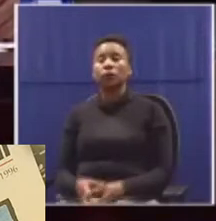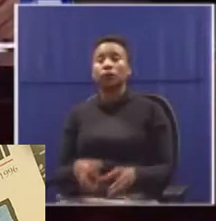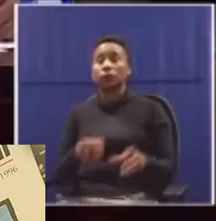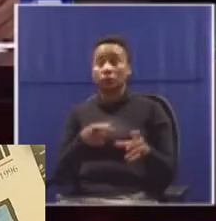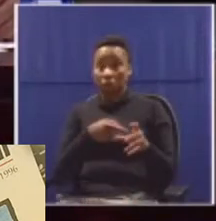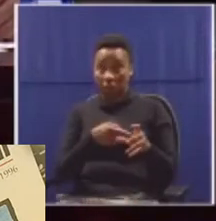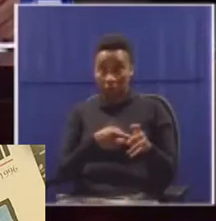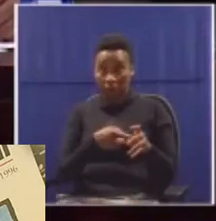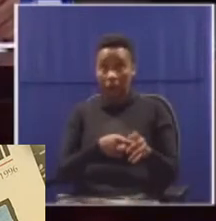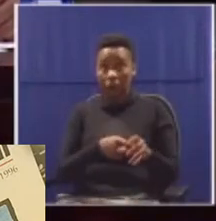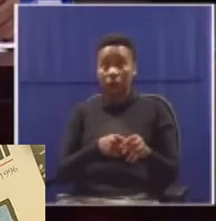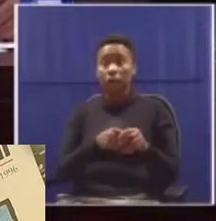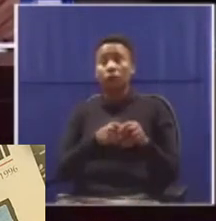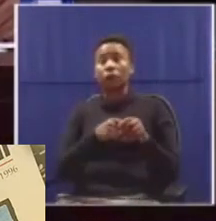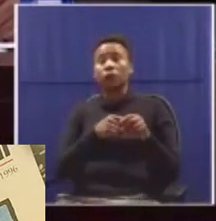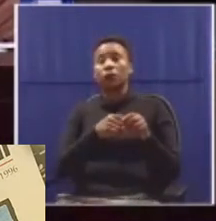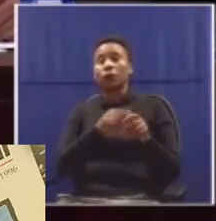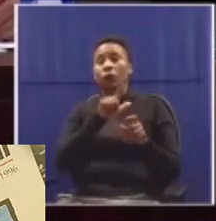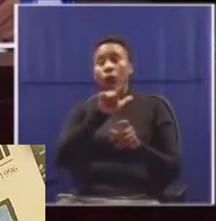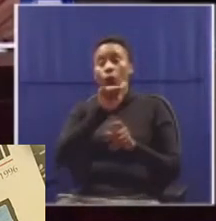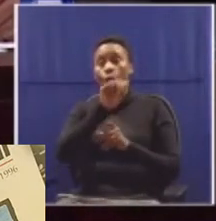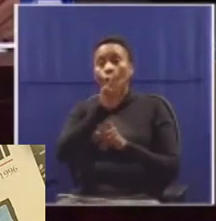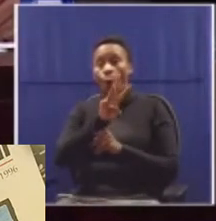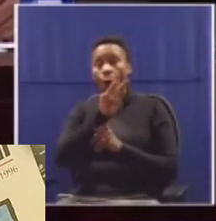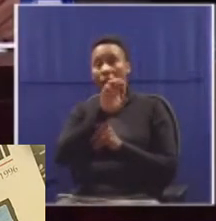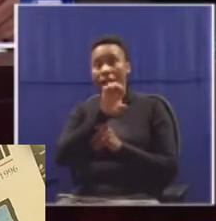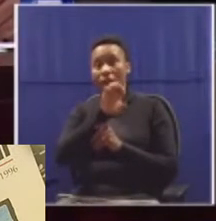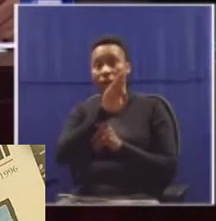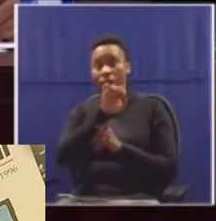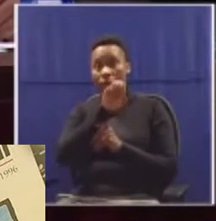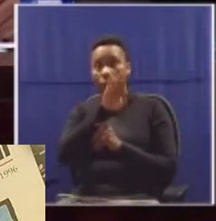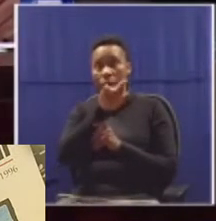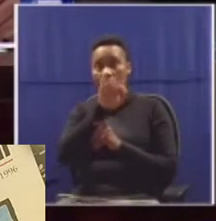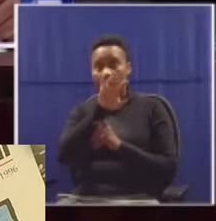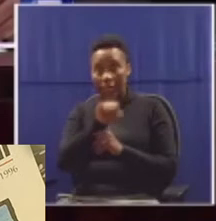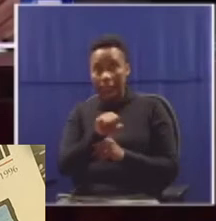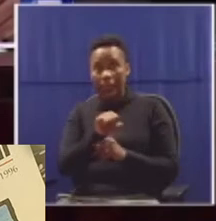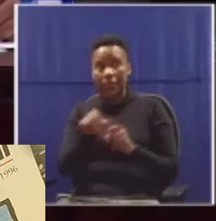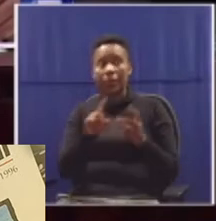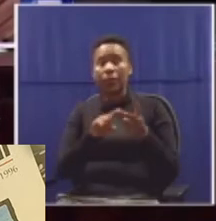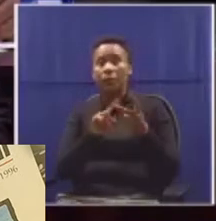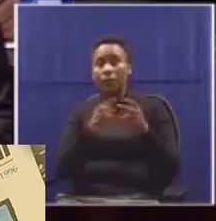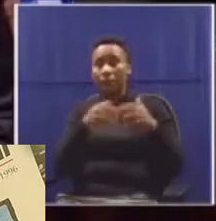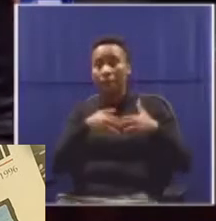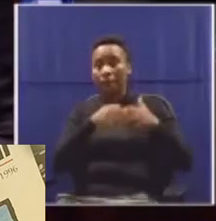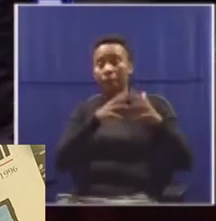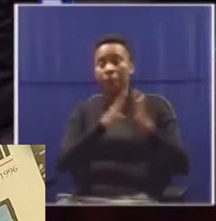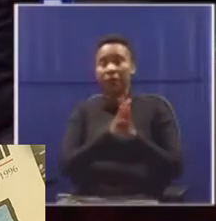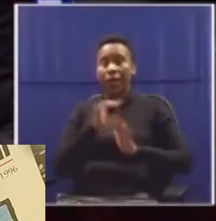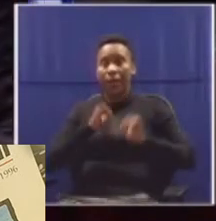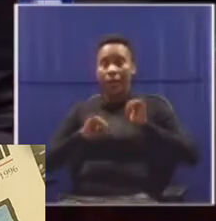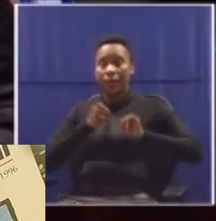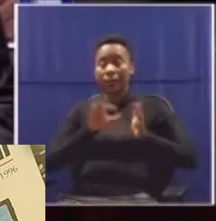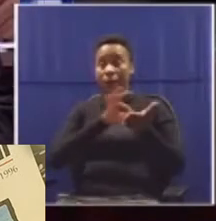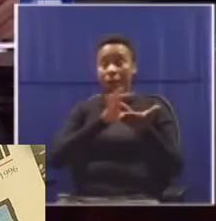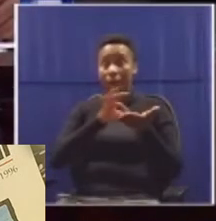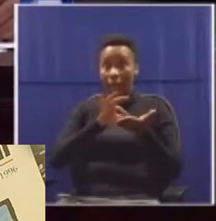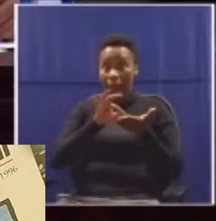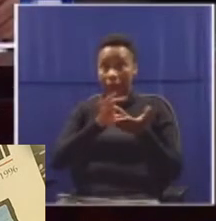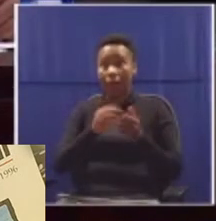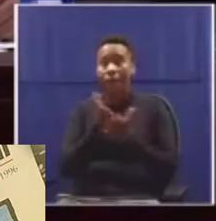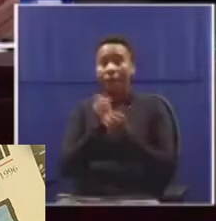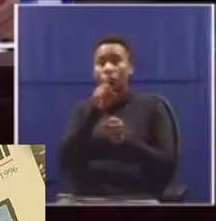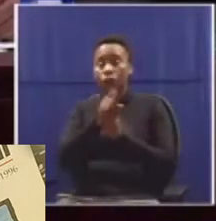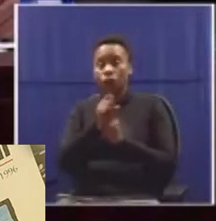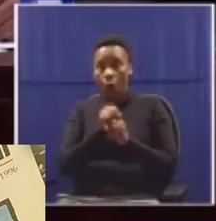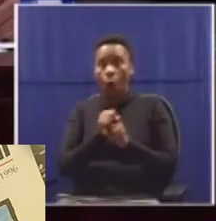agencies including the National prosecutions Authority are implementing an integrated action plan ensure a